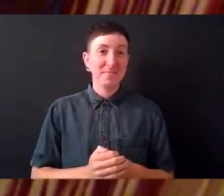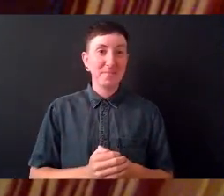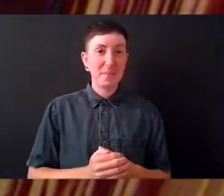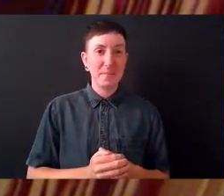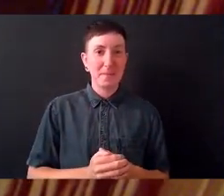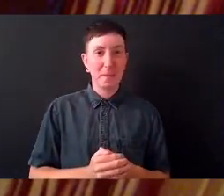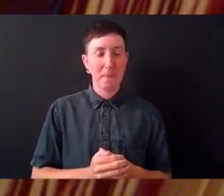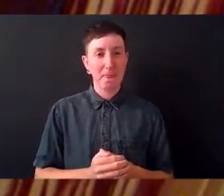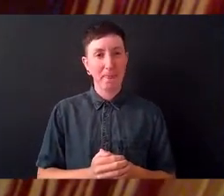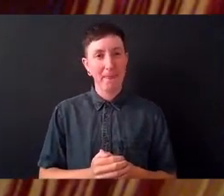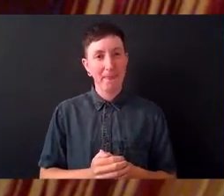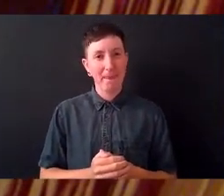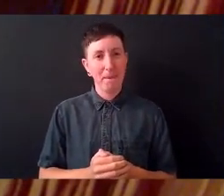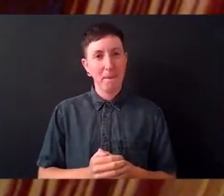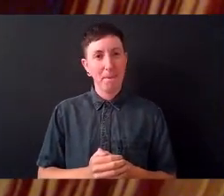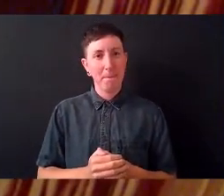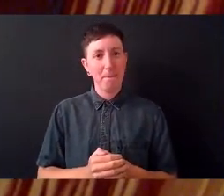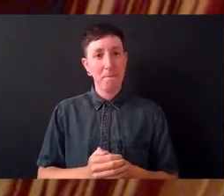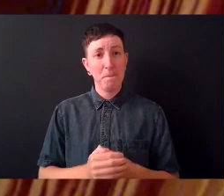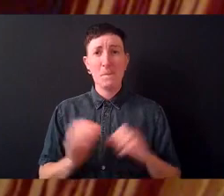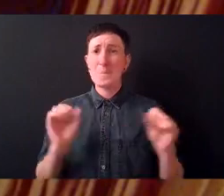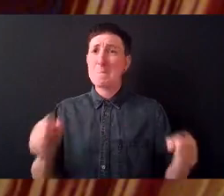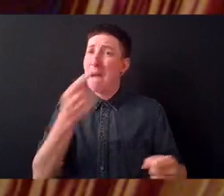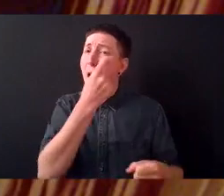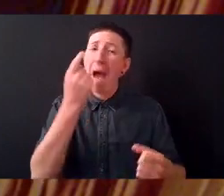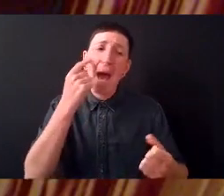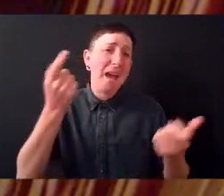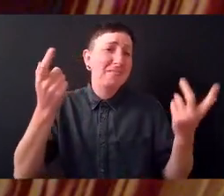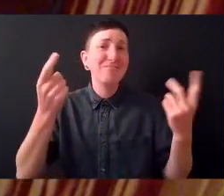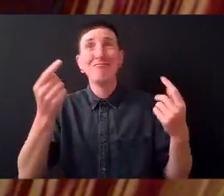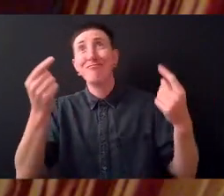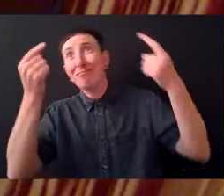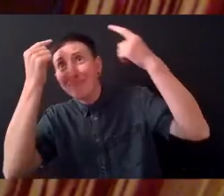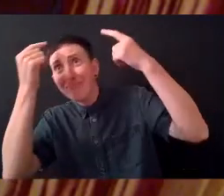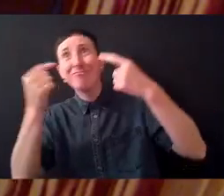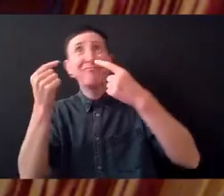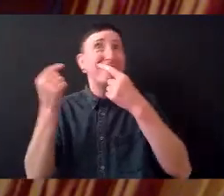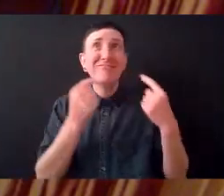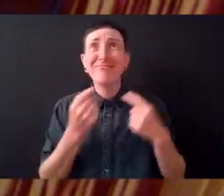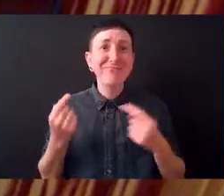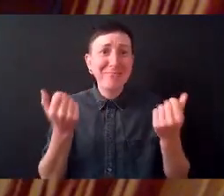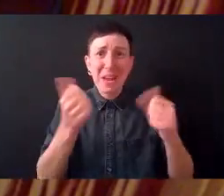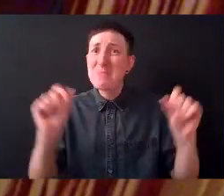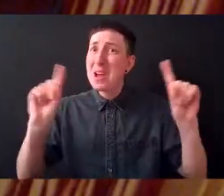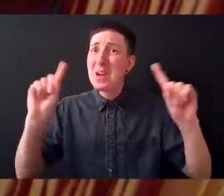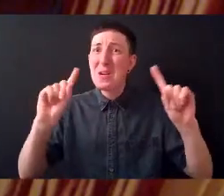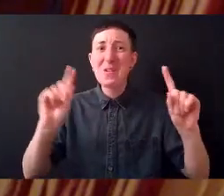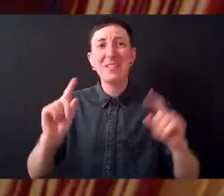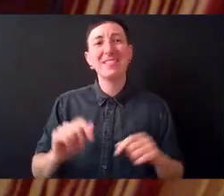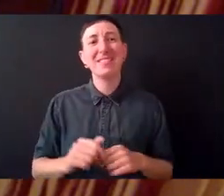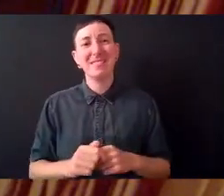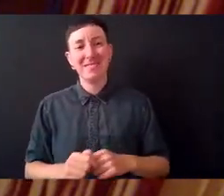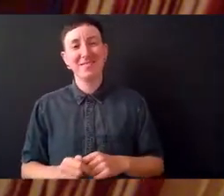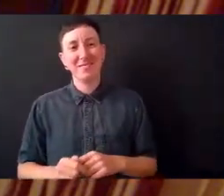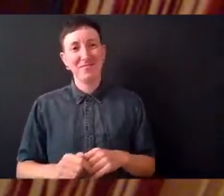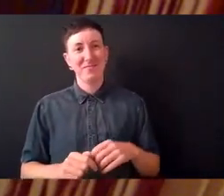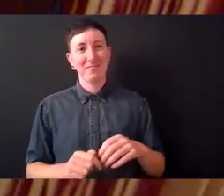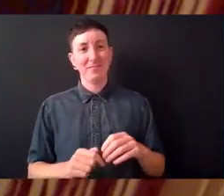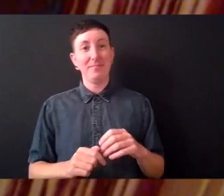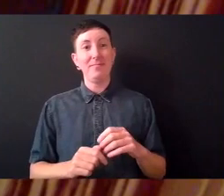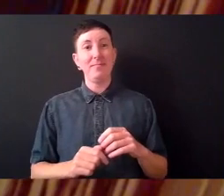When you're placing your eyes, there's no wrong place to put them. You just want to make sure that the heel of your sock is going to be the top of its